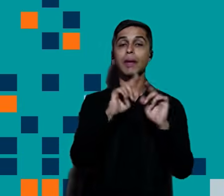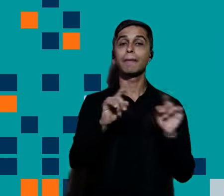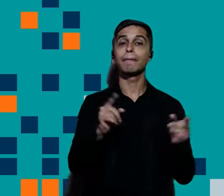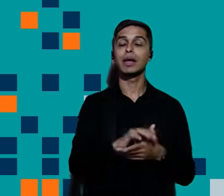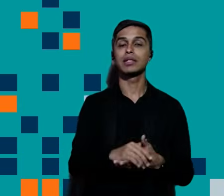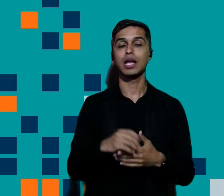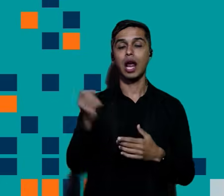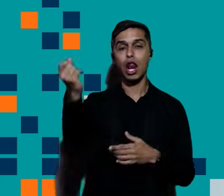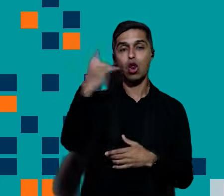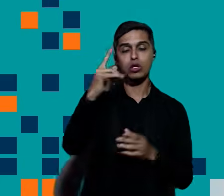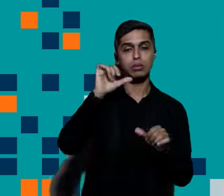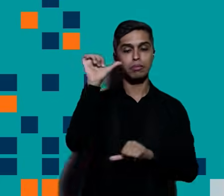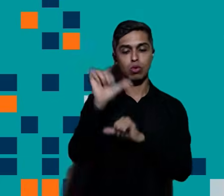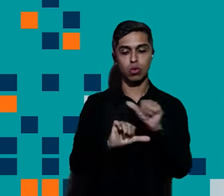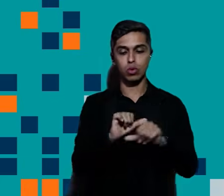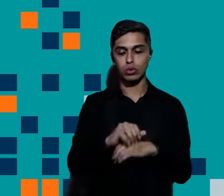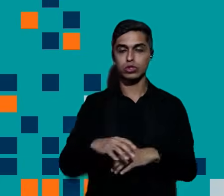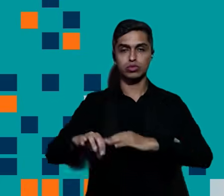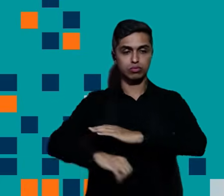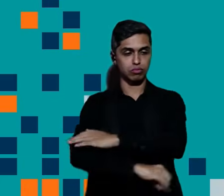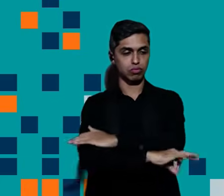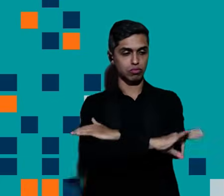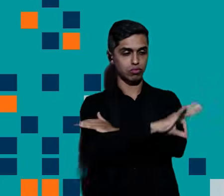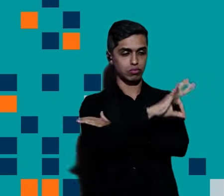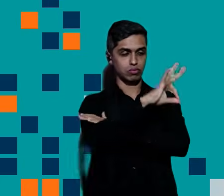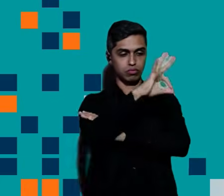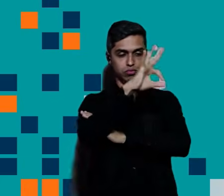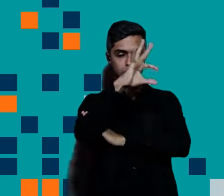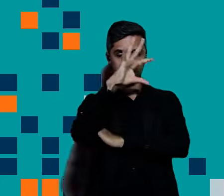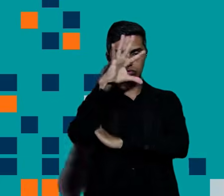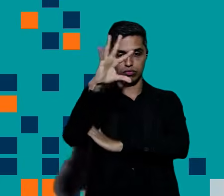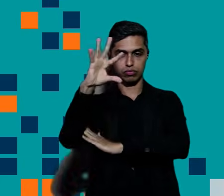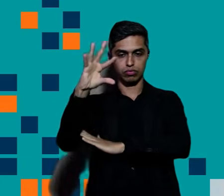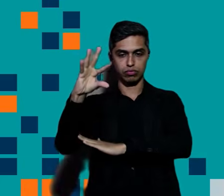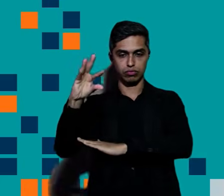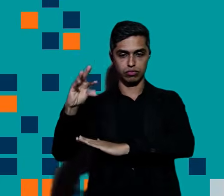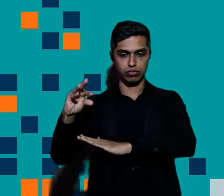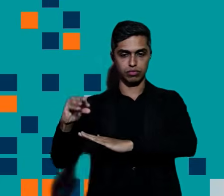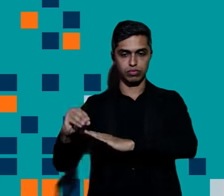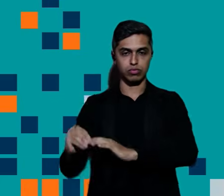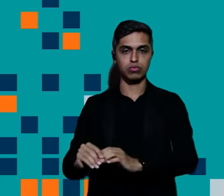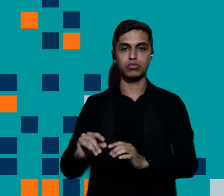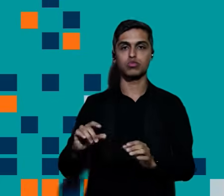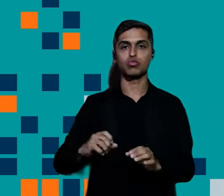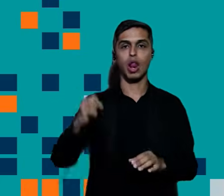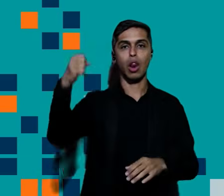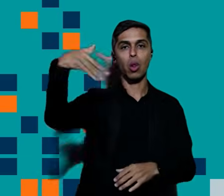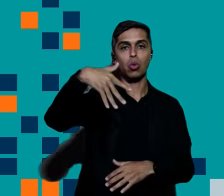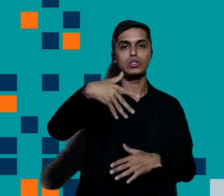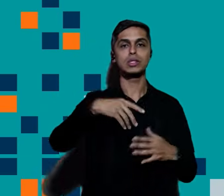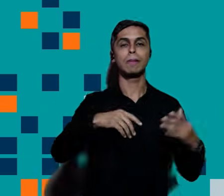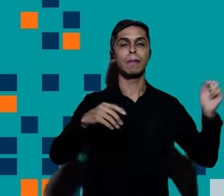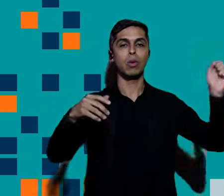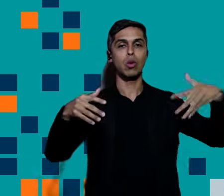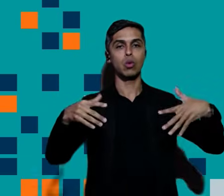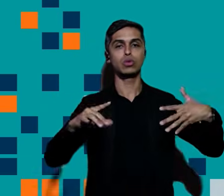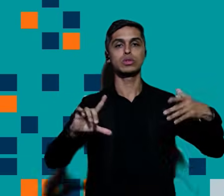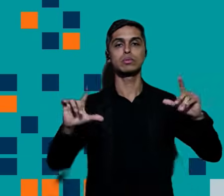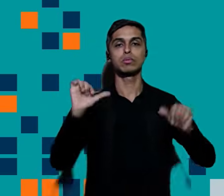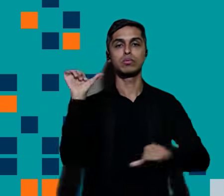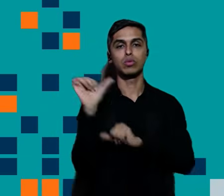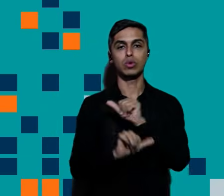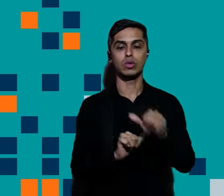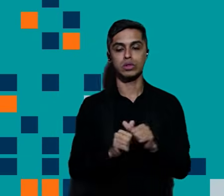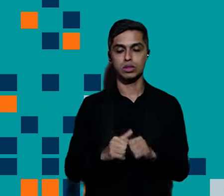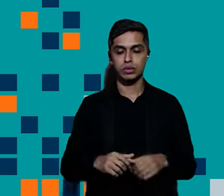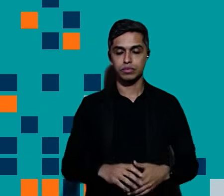the spring, the summer, the winter, then in fact the shadows begin to move and trace themselves across the